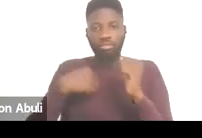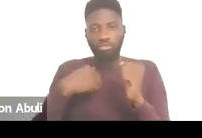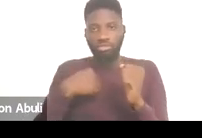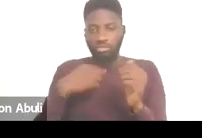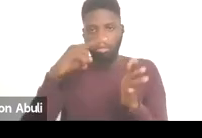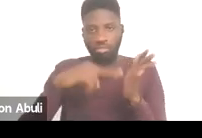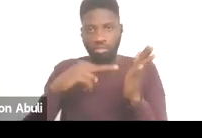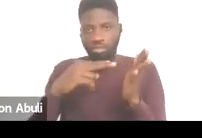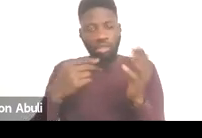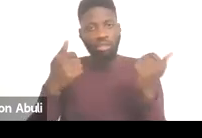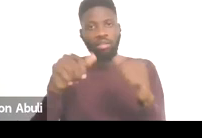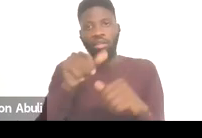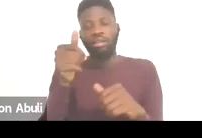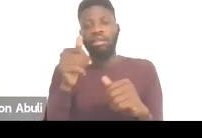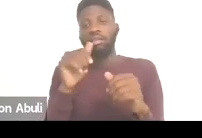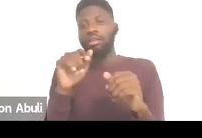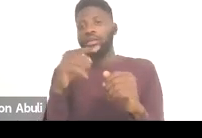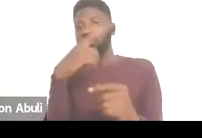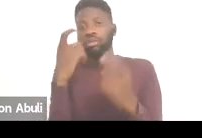that I've not been able to answer.